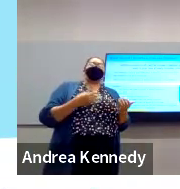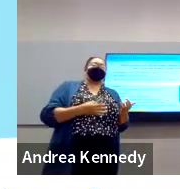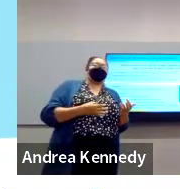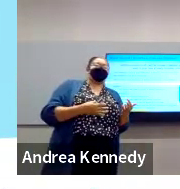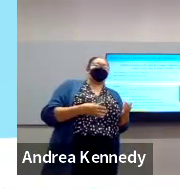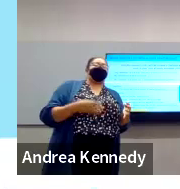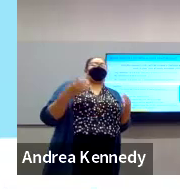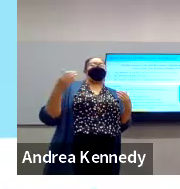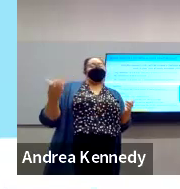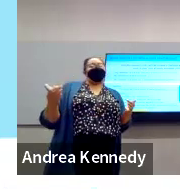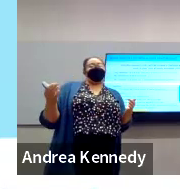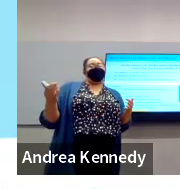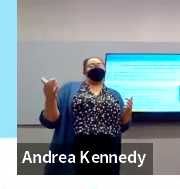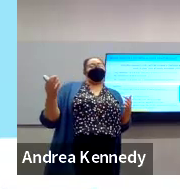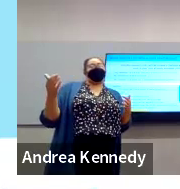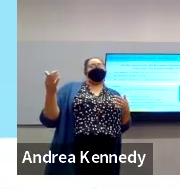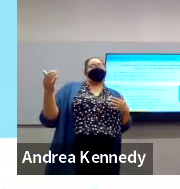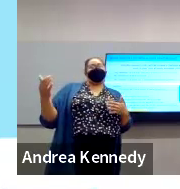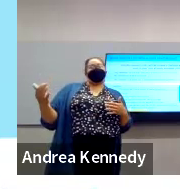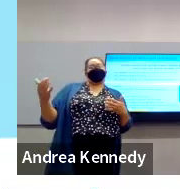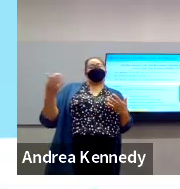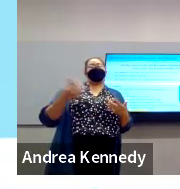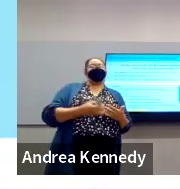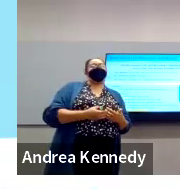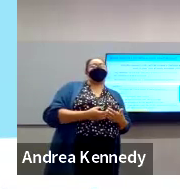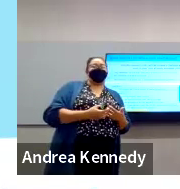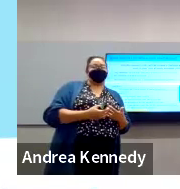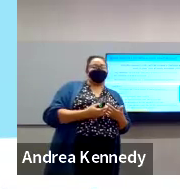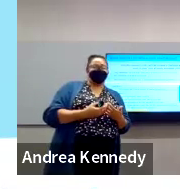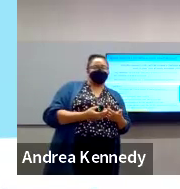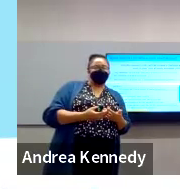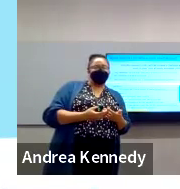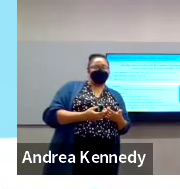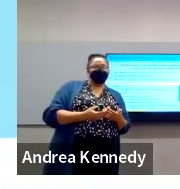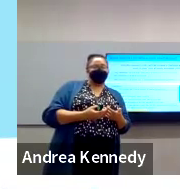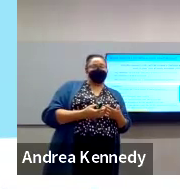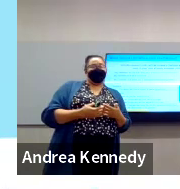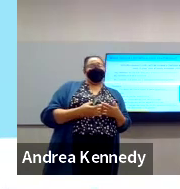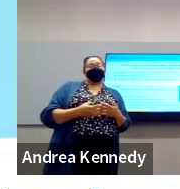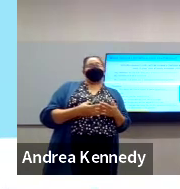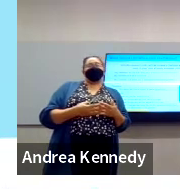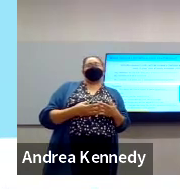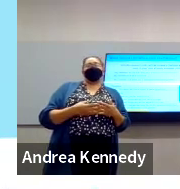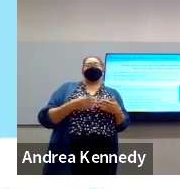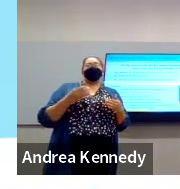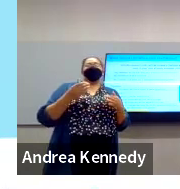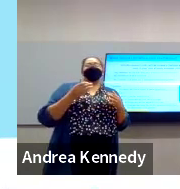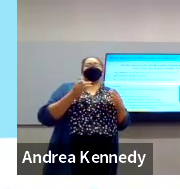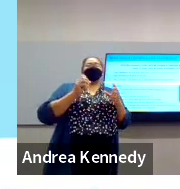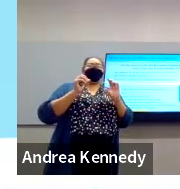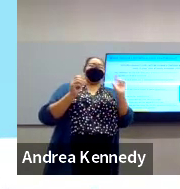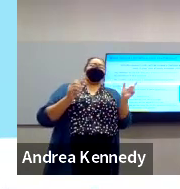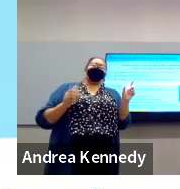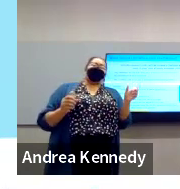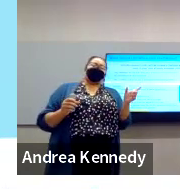and the response form when the landlord submits a complete petition. It will have